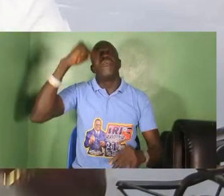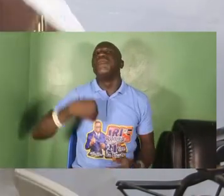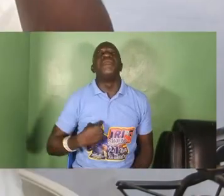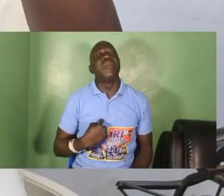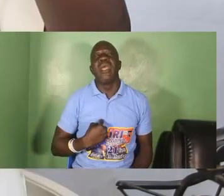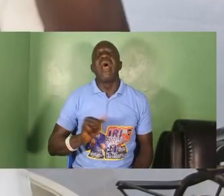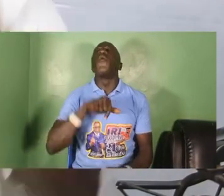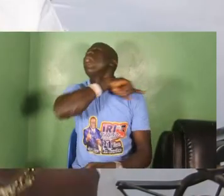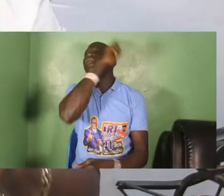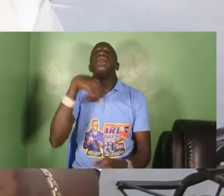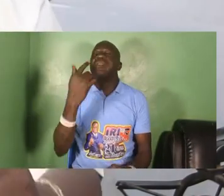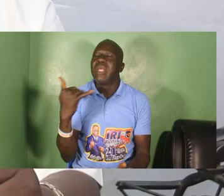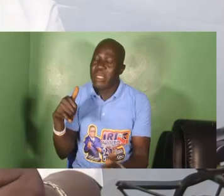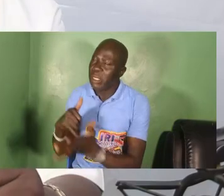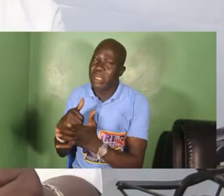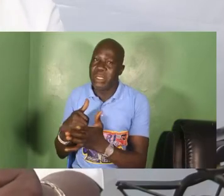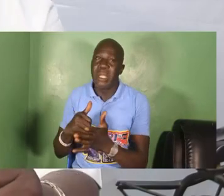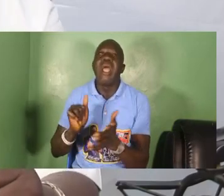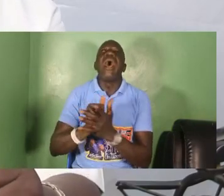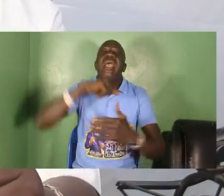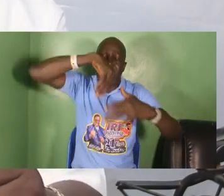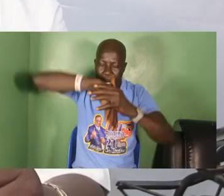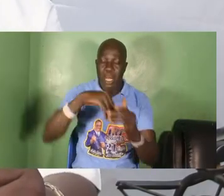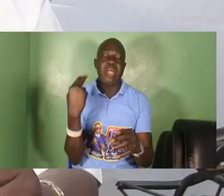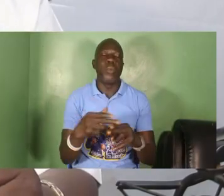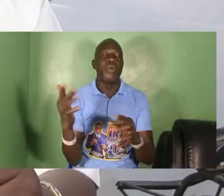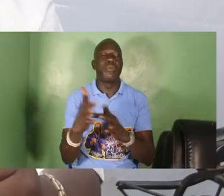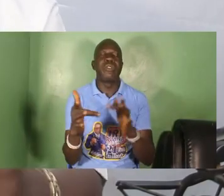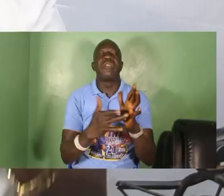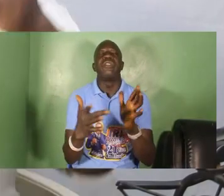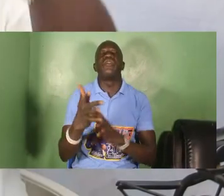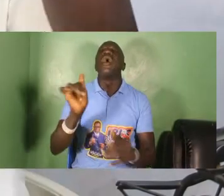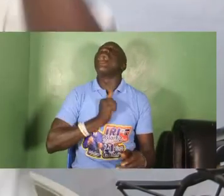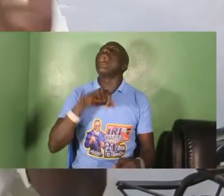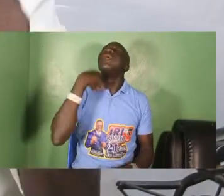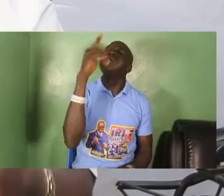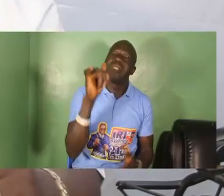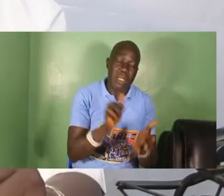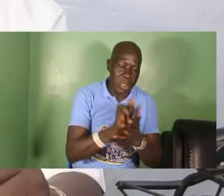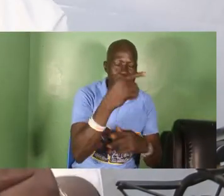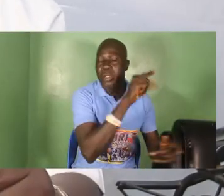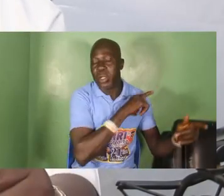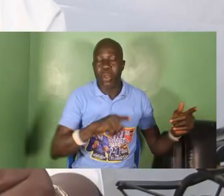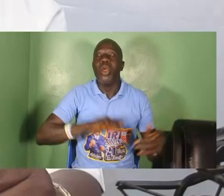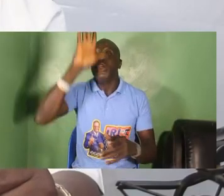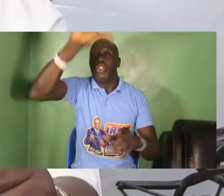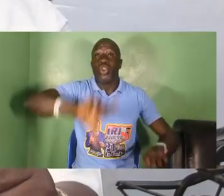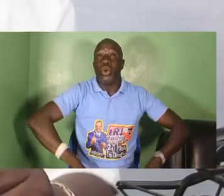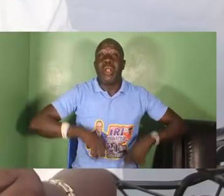me. As pronounced today, in the name of Jesus, so tell it. I prophesy.